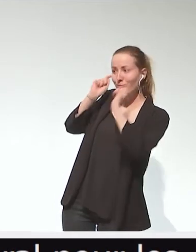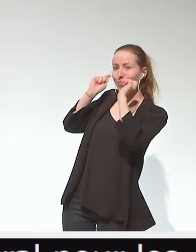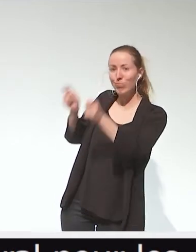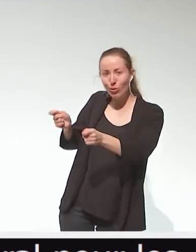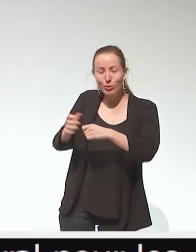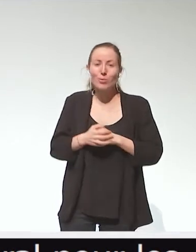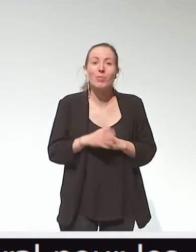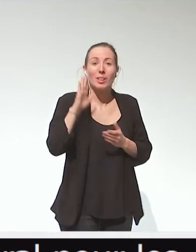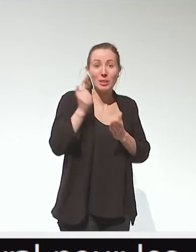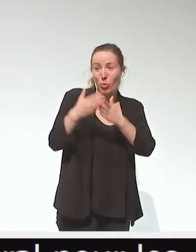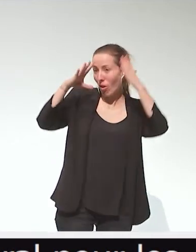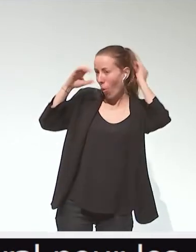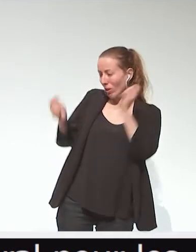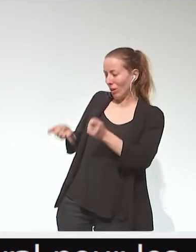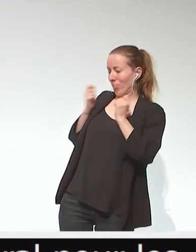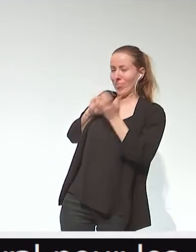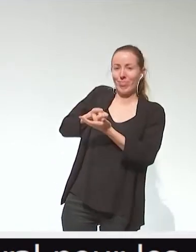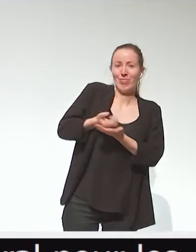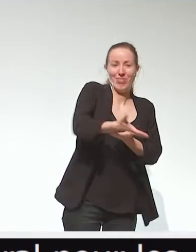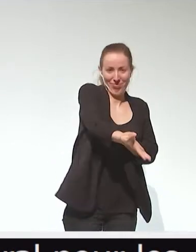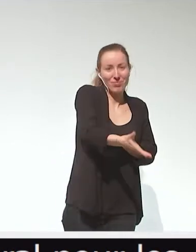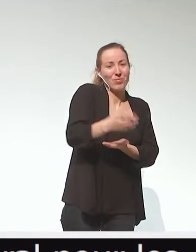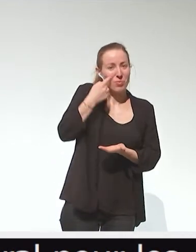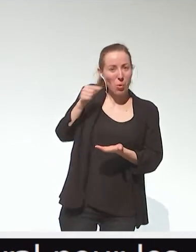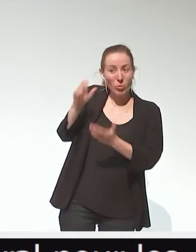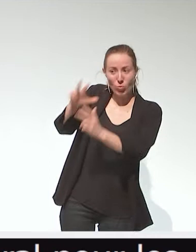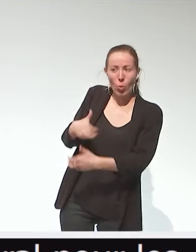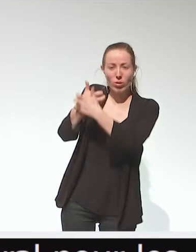joined office yesterday. And